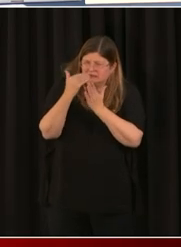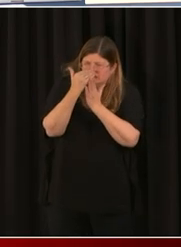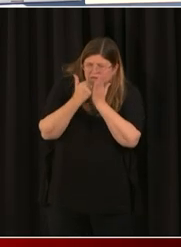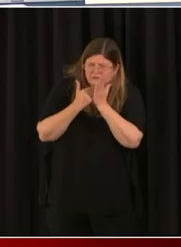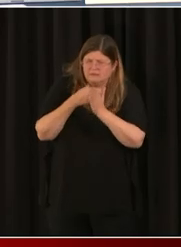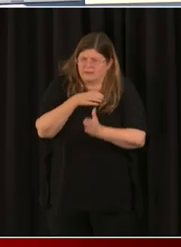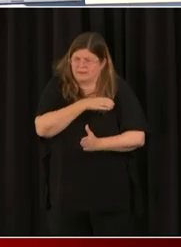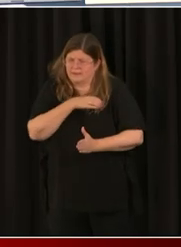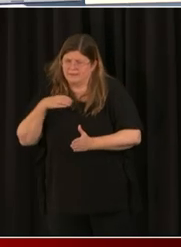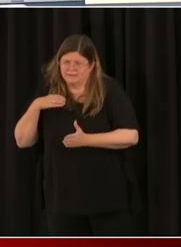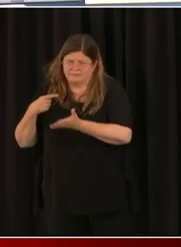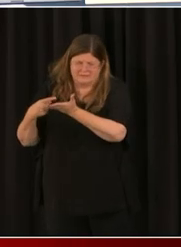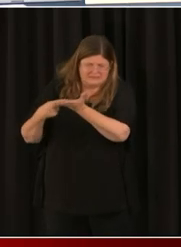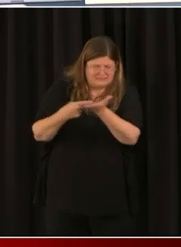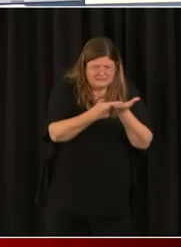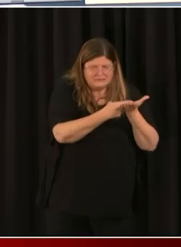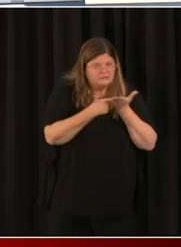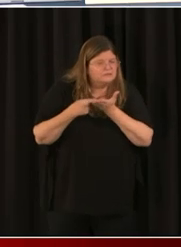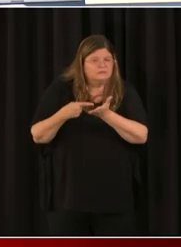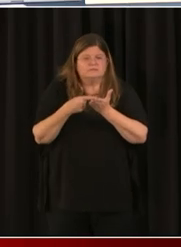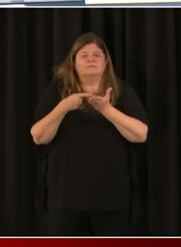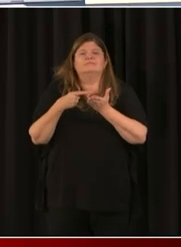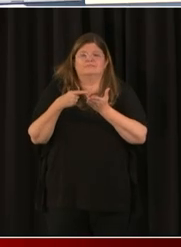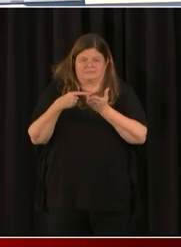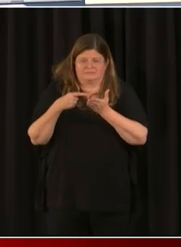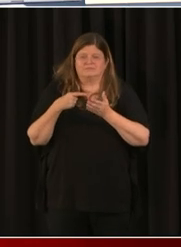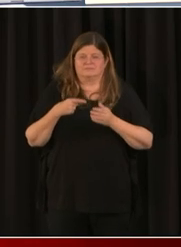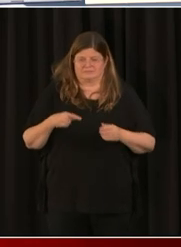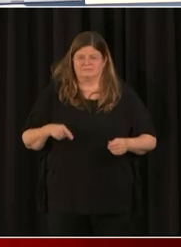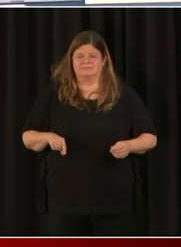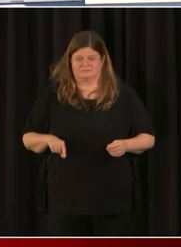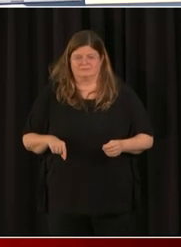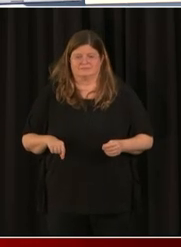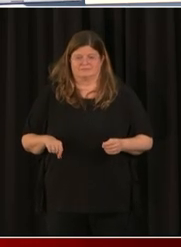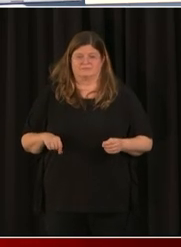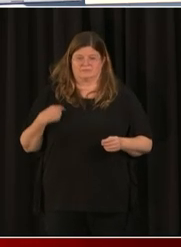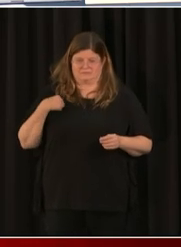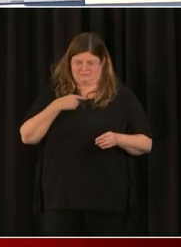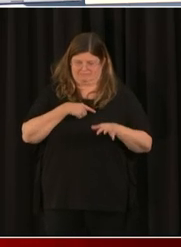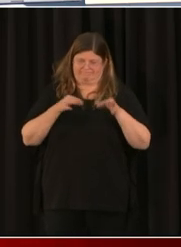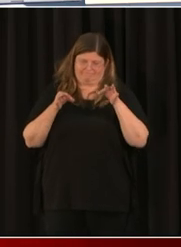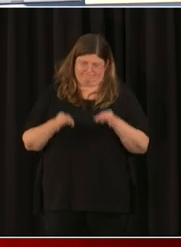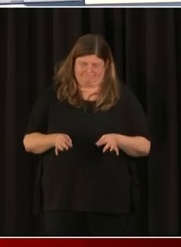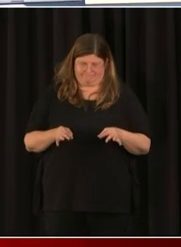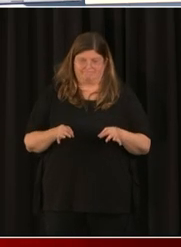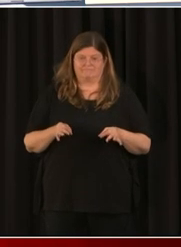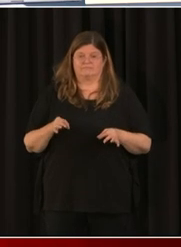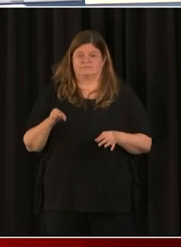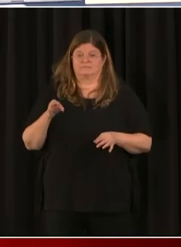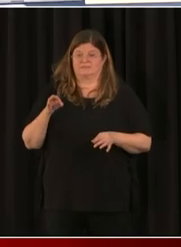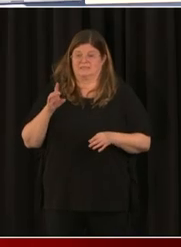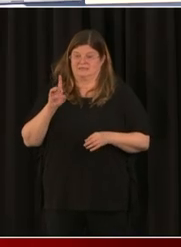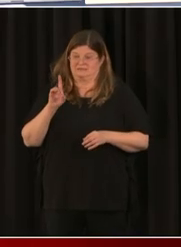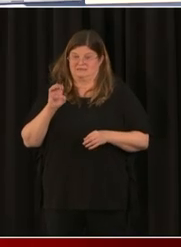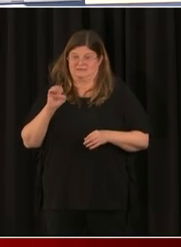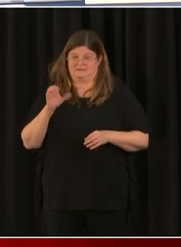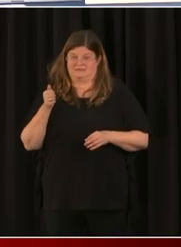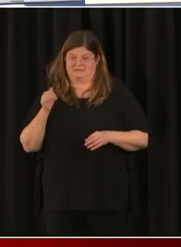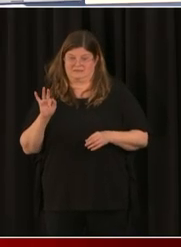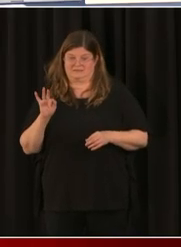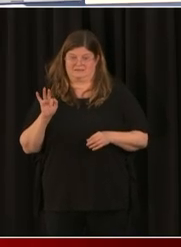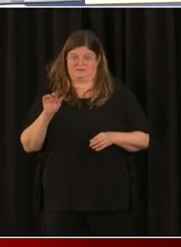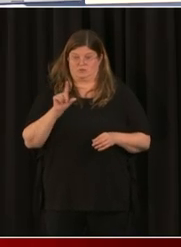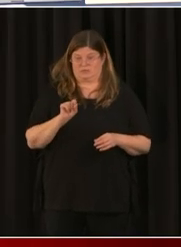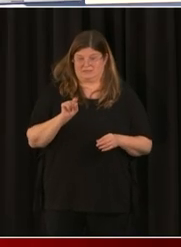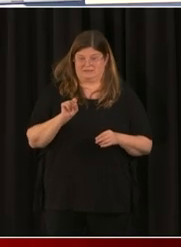on Immunization Practices meetings. The deliberations the weekend of December 19th and December 20th, spent